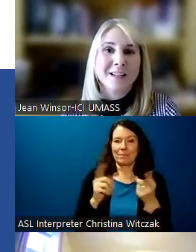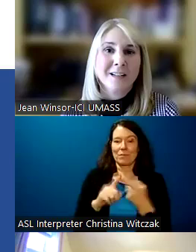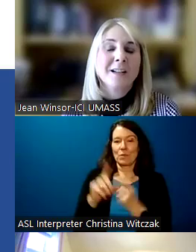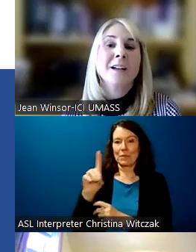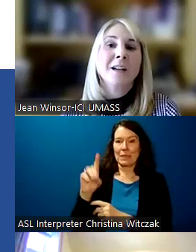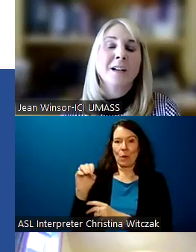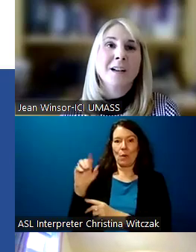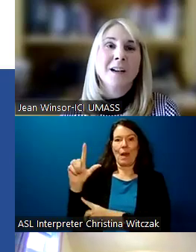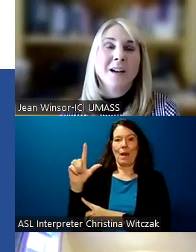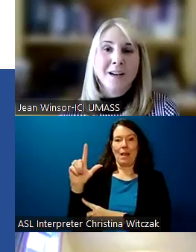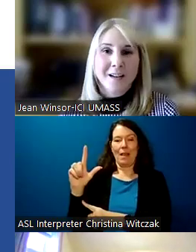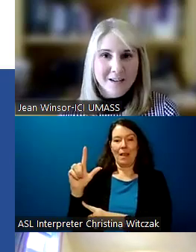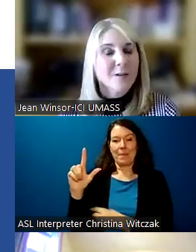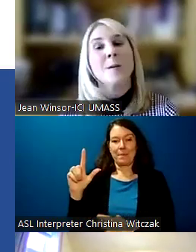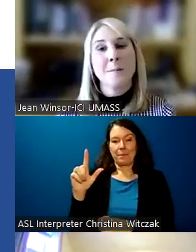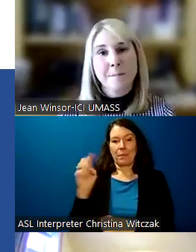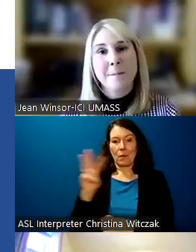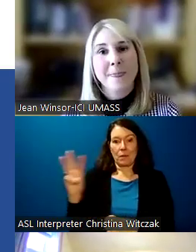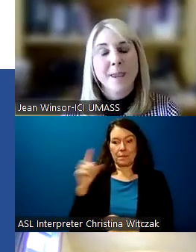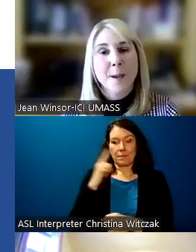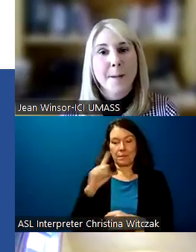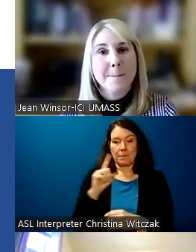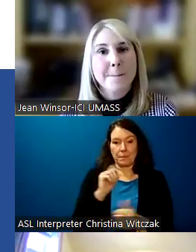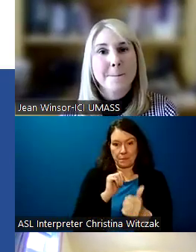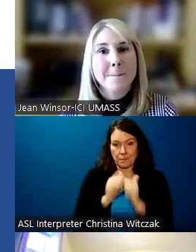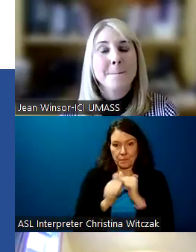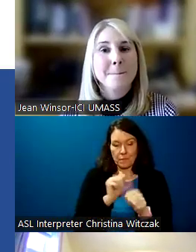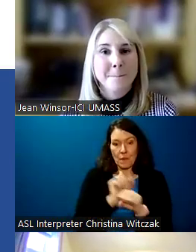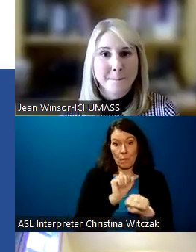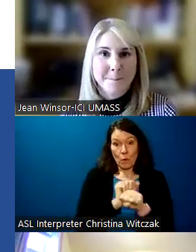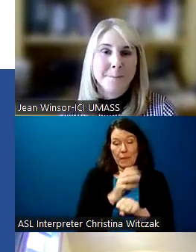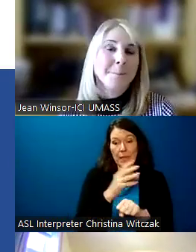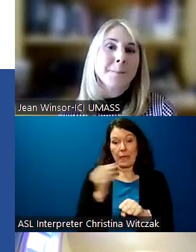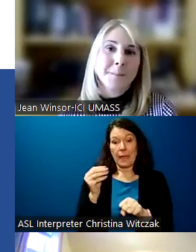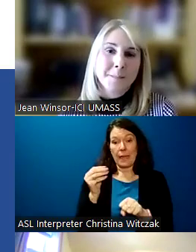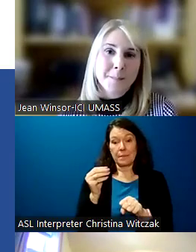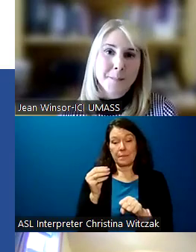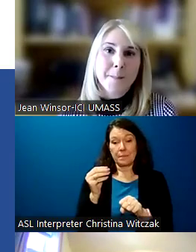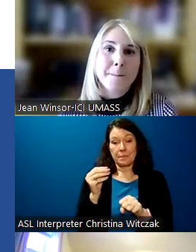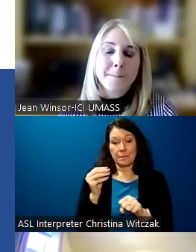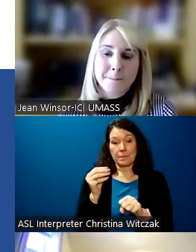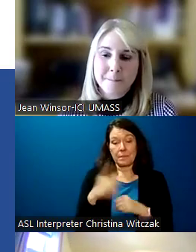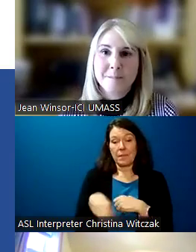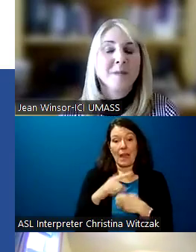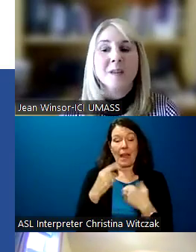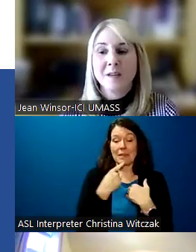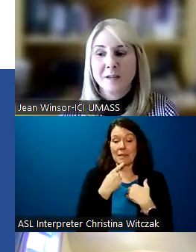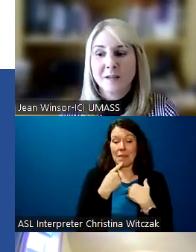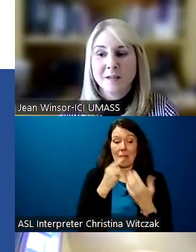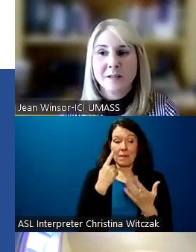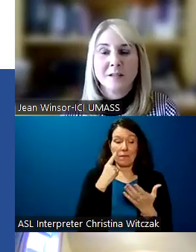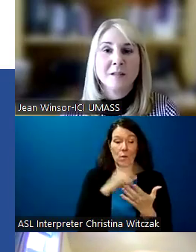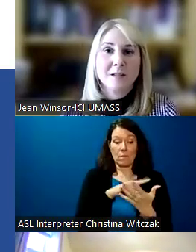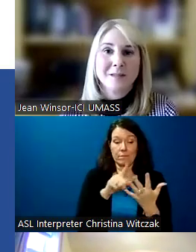DOL website for competitive employment, and they had indicated that for